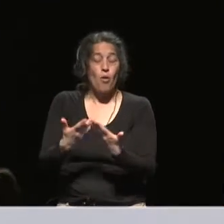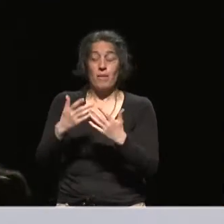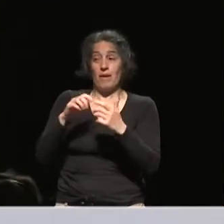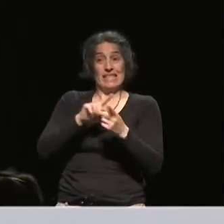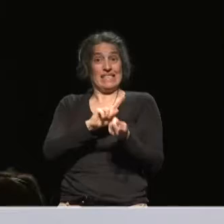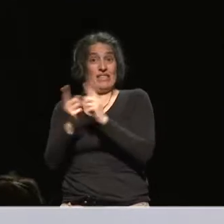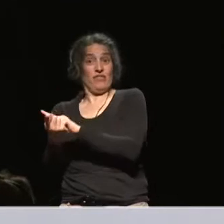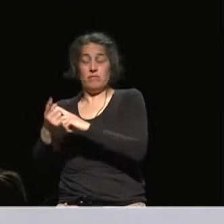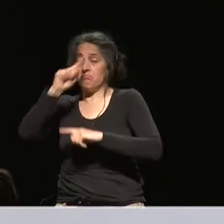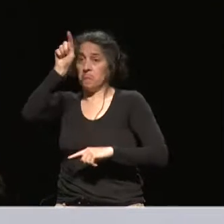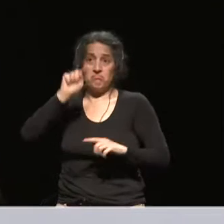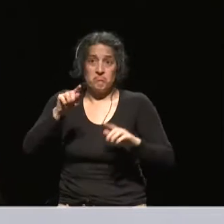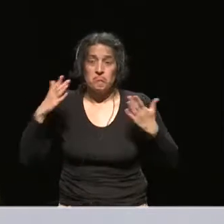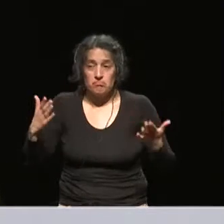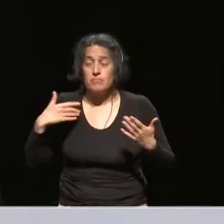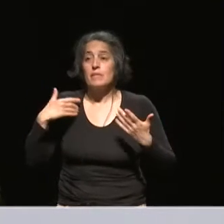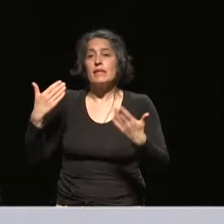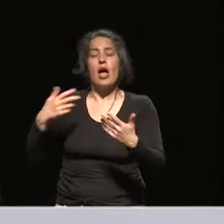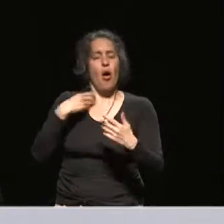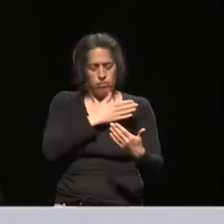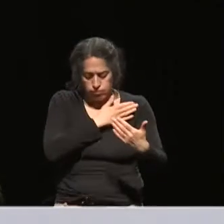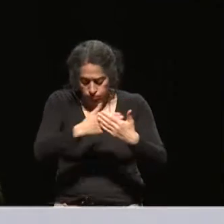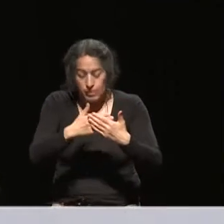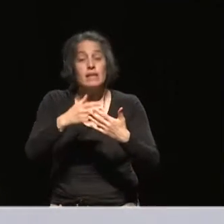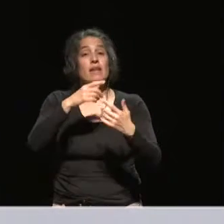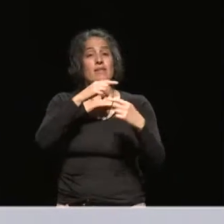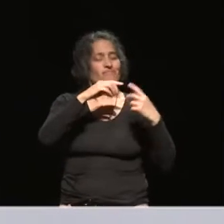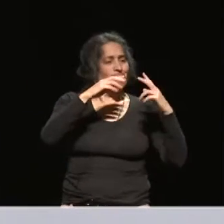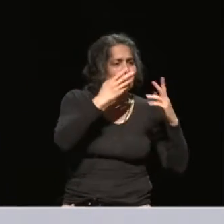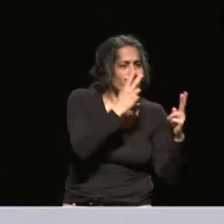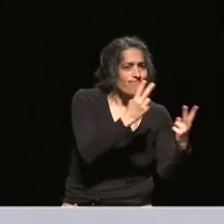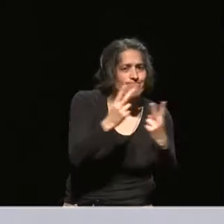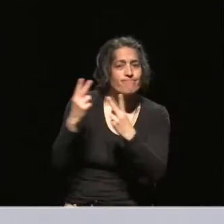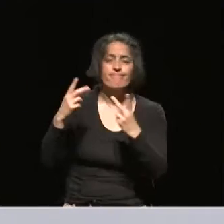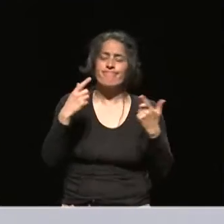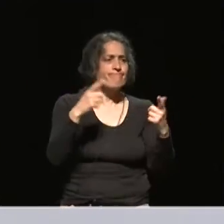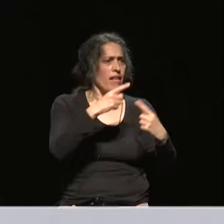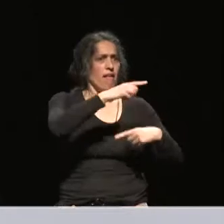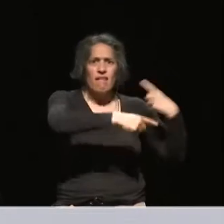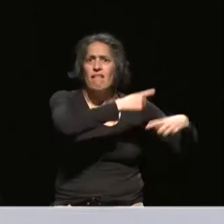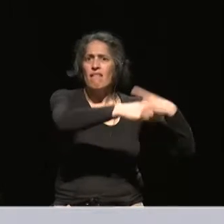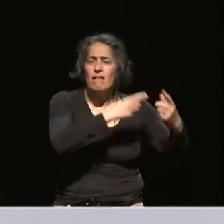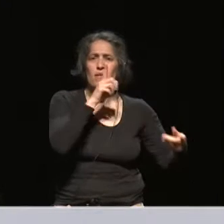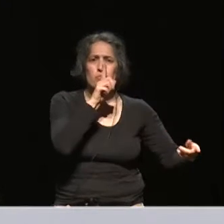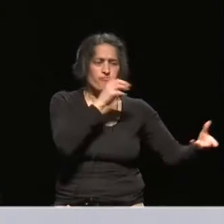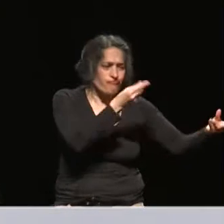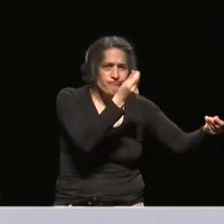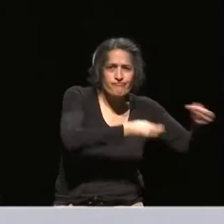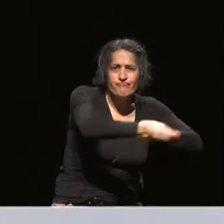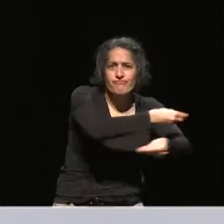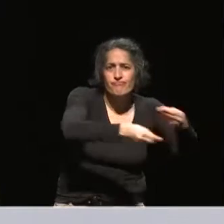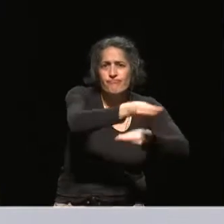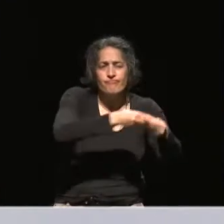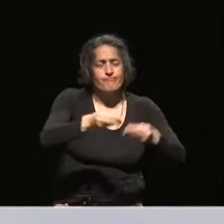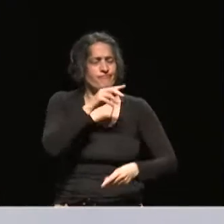and see lots of examples where we seem to be losing the fight against corruption, but there are also plenty of reasons to be optimistic.